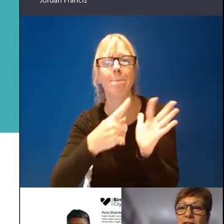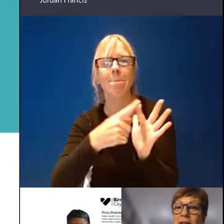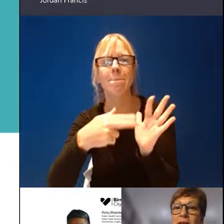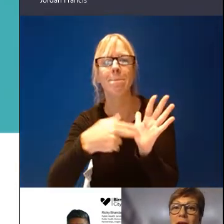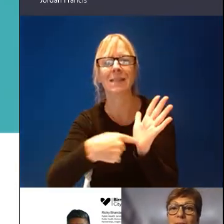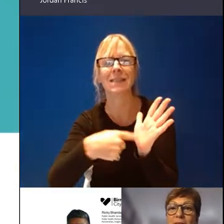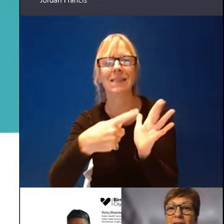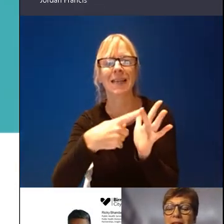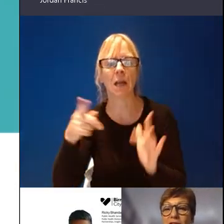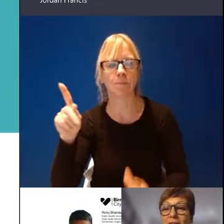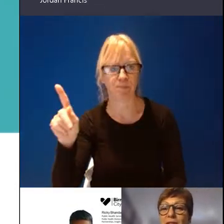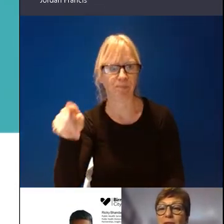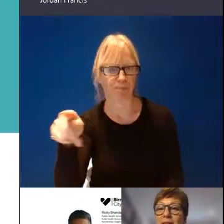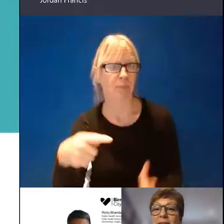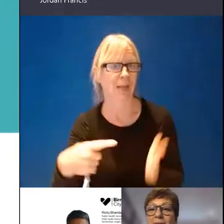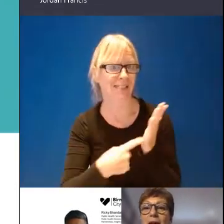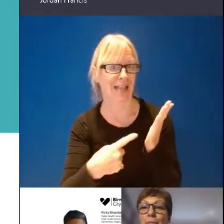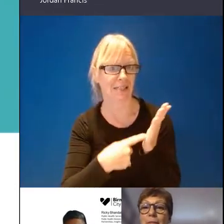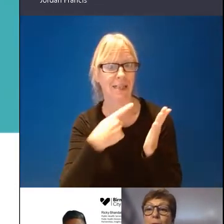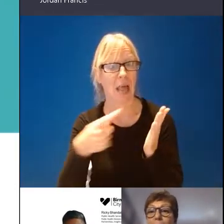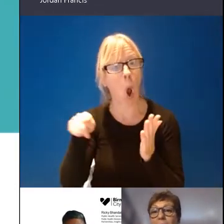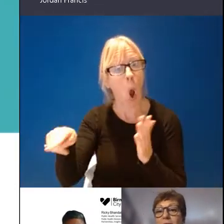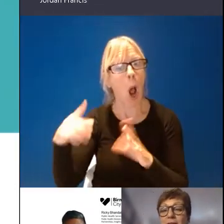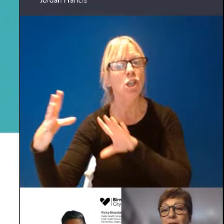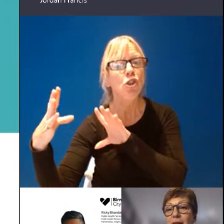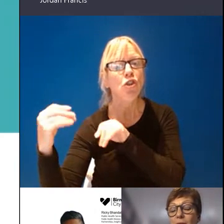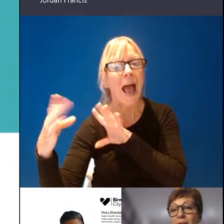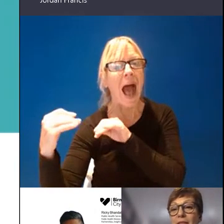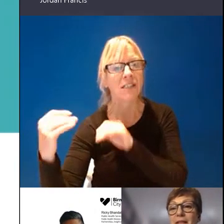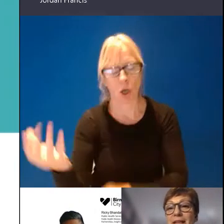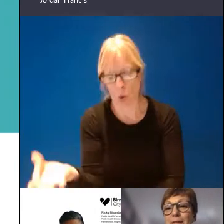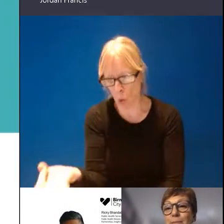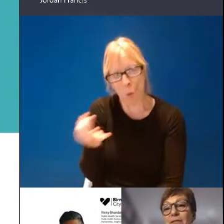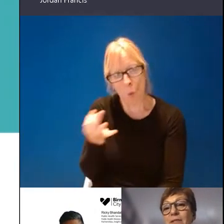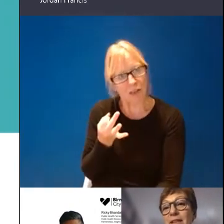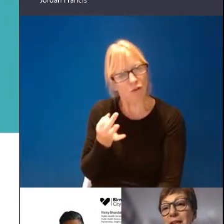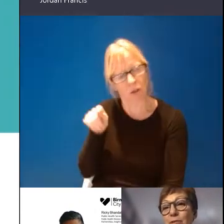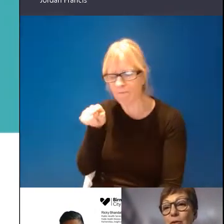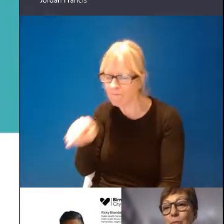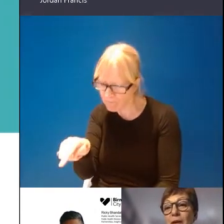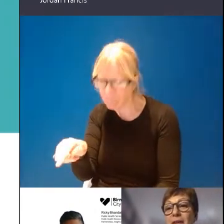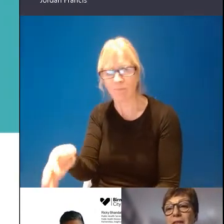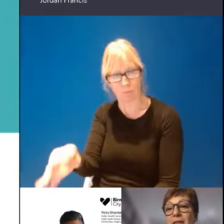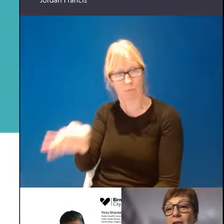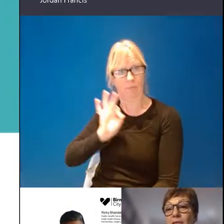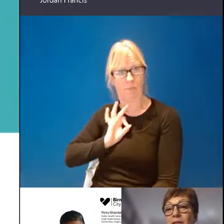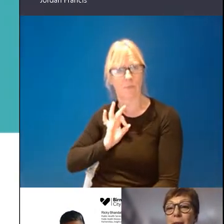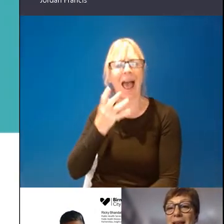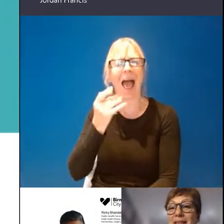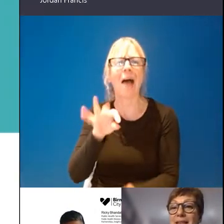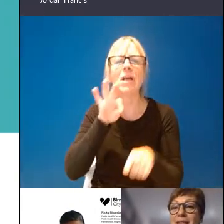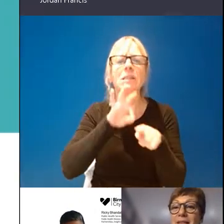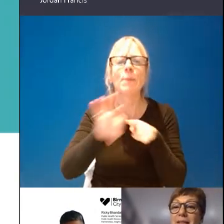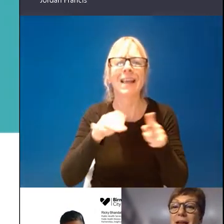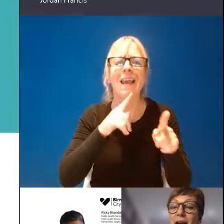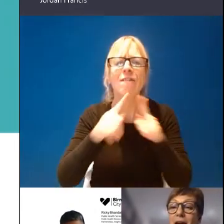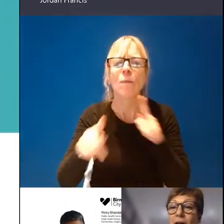We've had a question in the chat already about looking whether there's any specific data on the prevalence